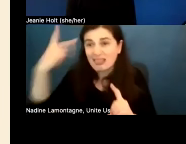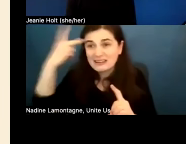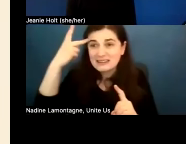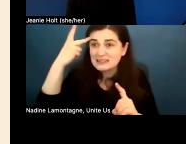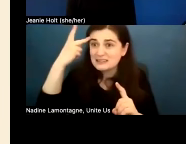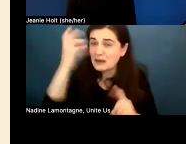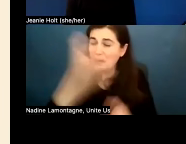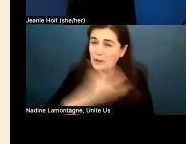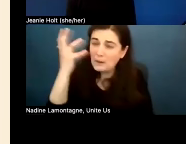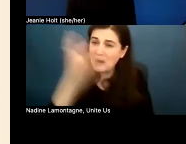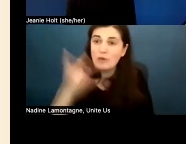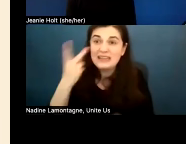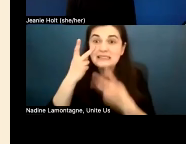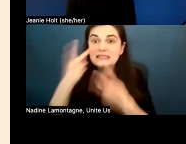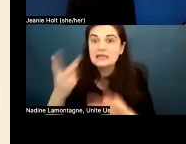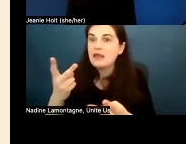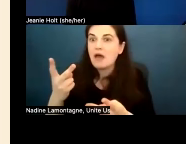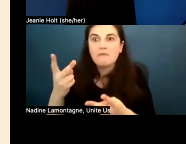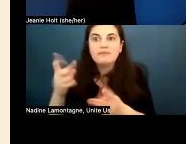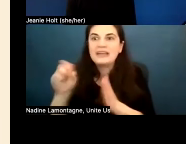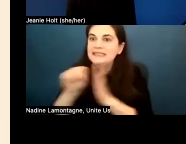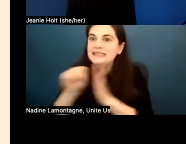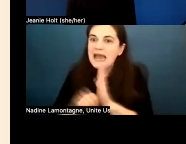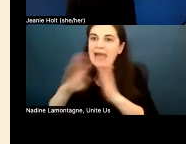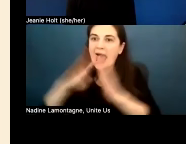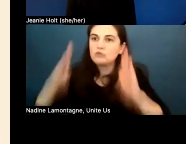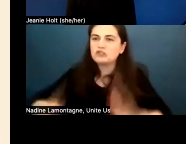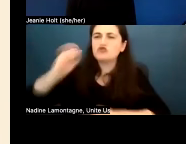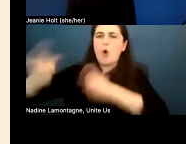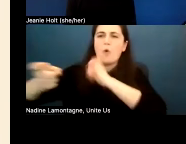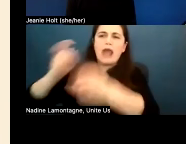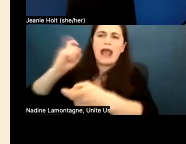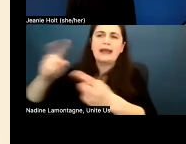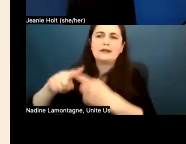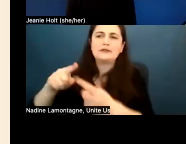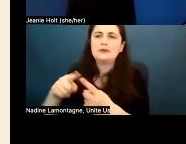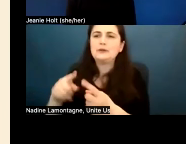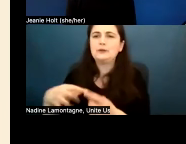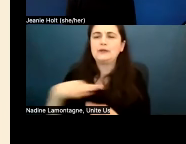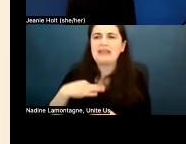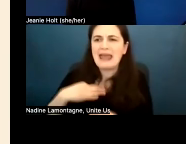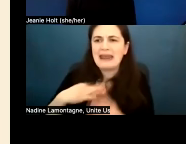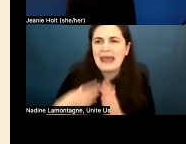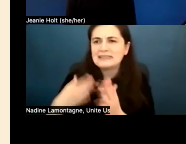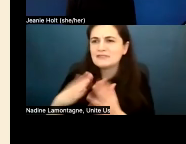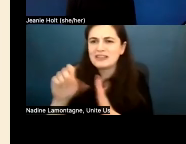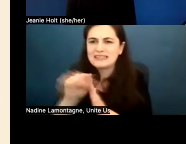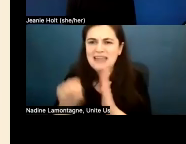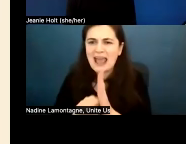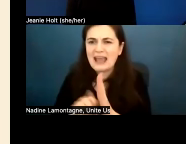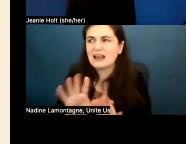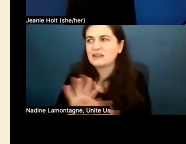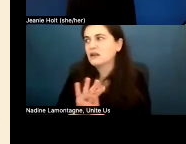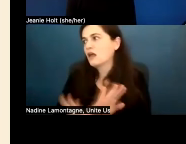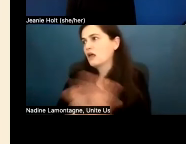them in state houses donating to candidates in real time, taking meetings and being taken seriously. And until very recently, that was the